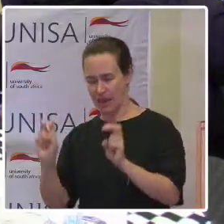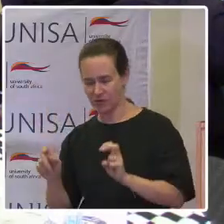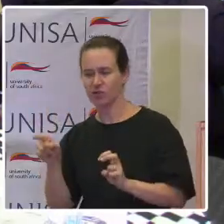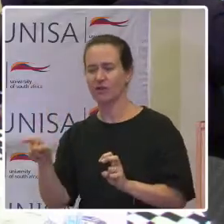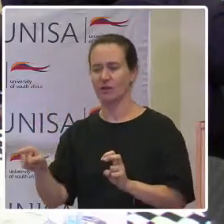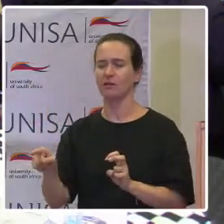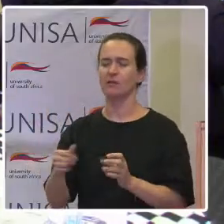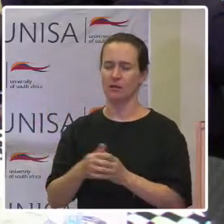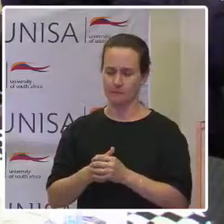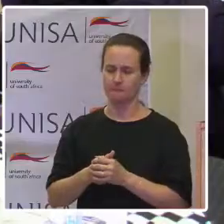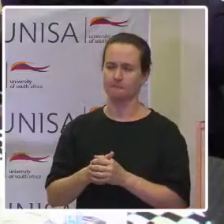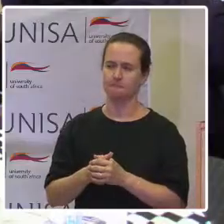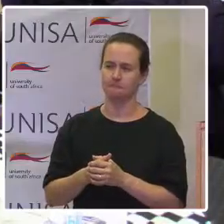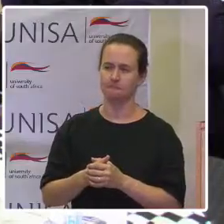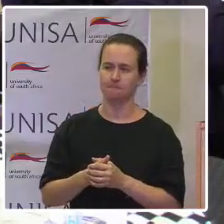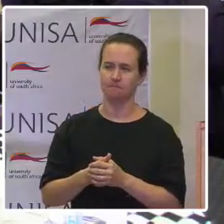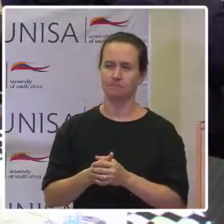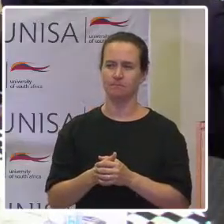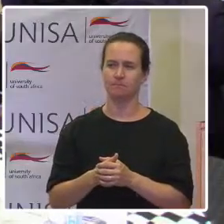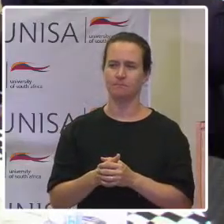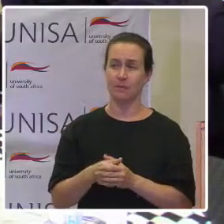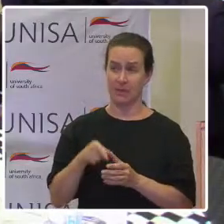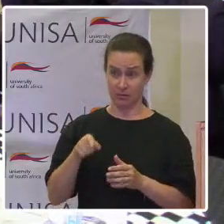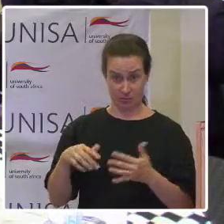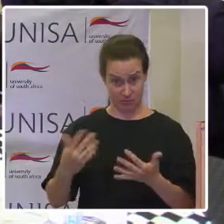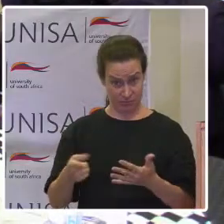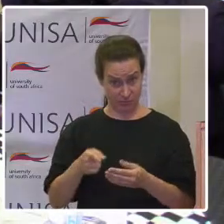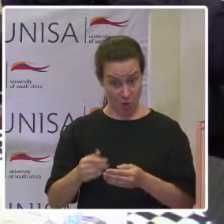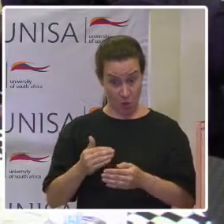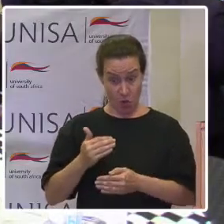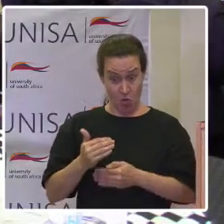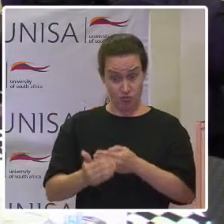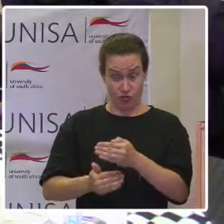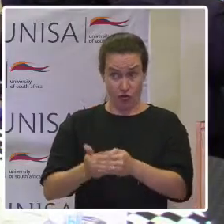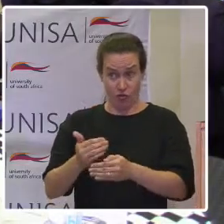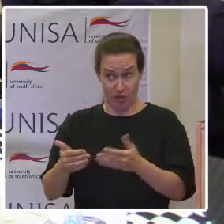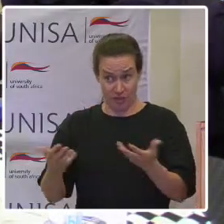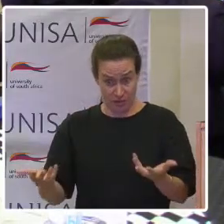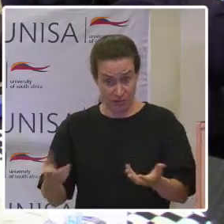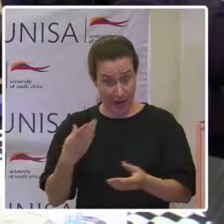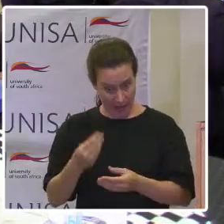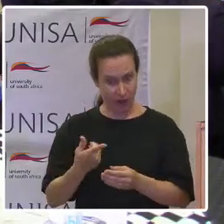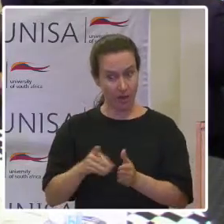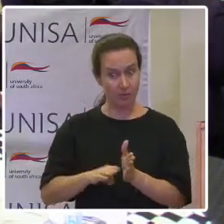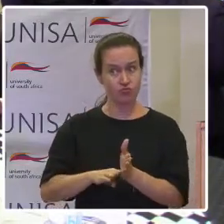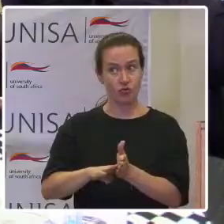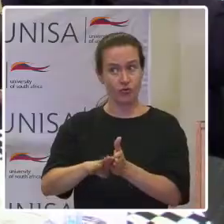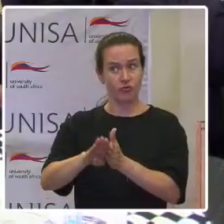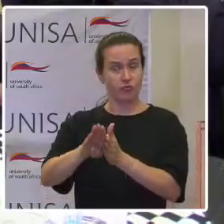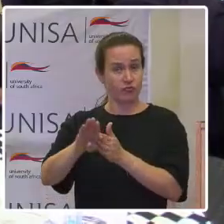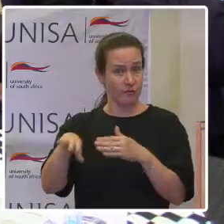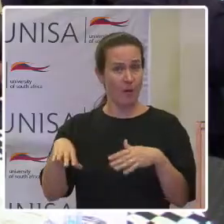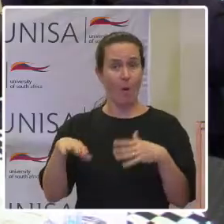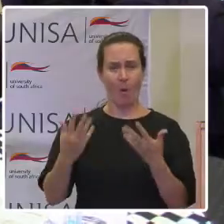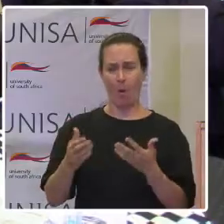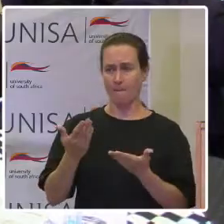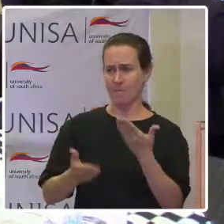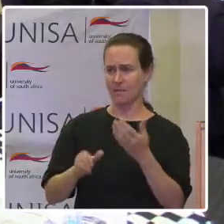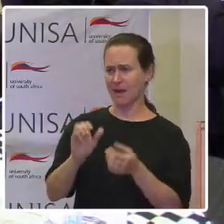But now, is the problems only on land, or does the